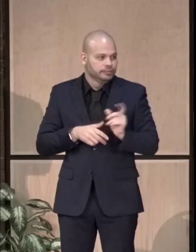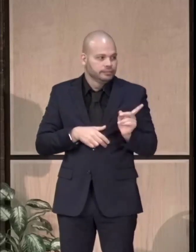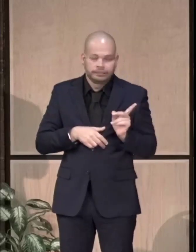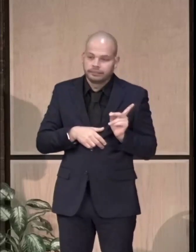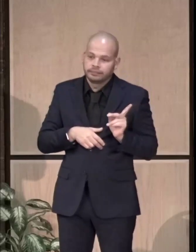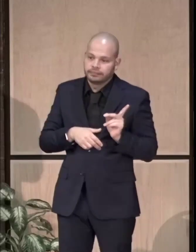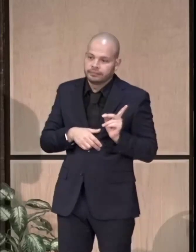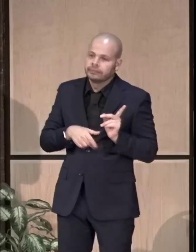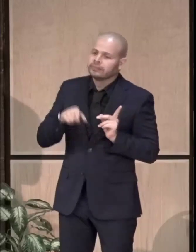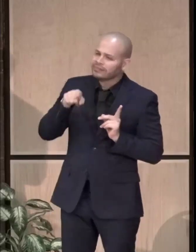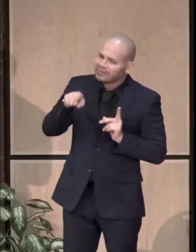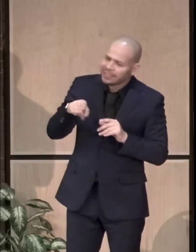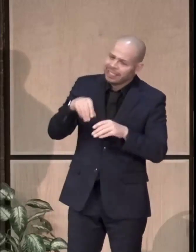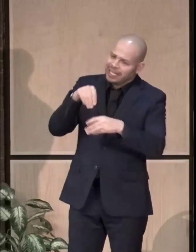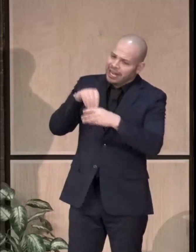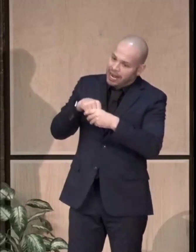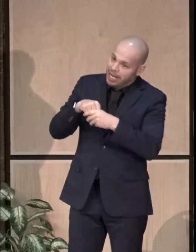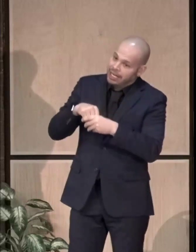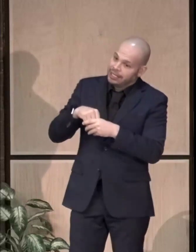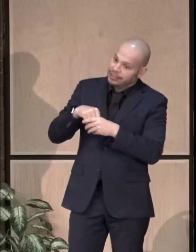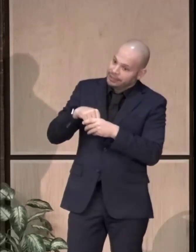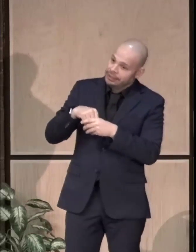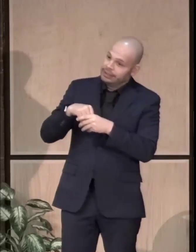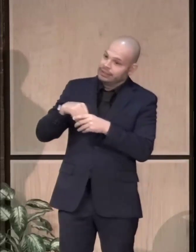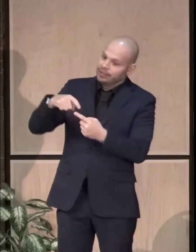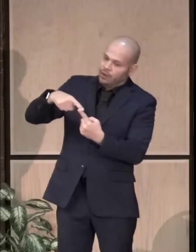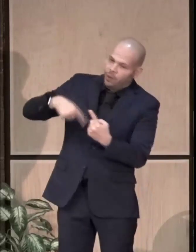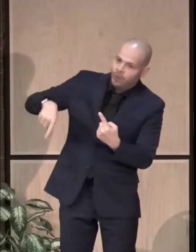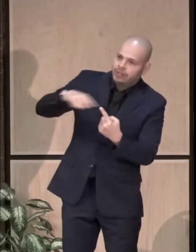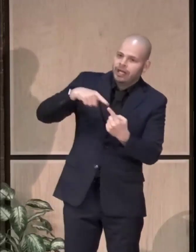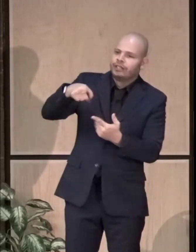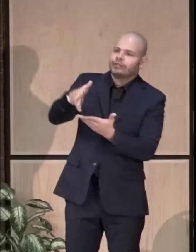you? If you're referring to what we've already discussed, yes. Okay.